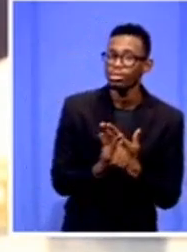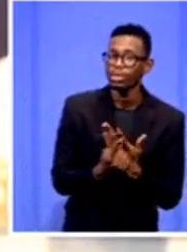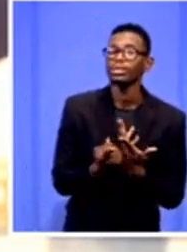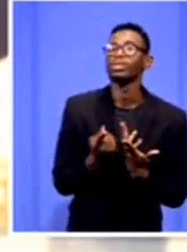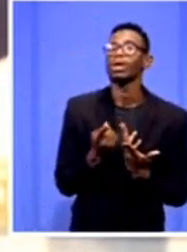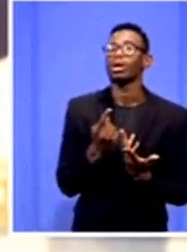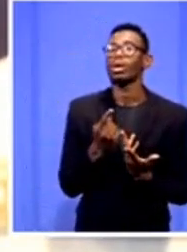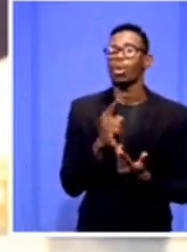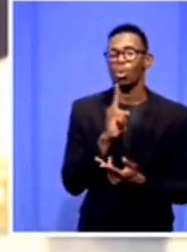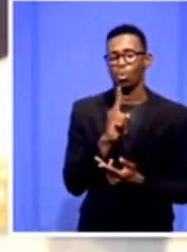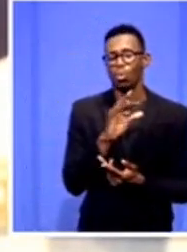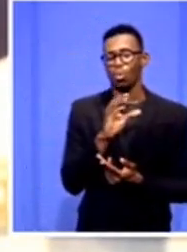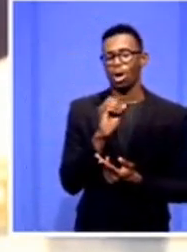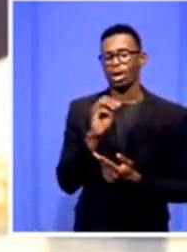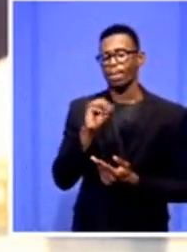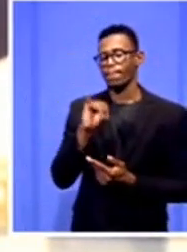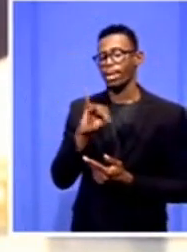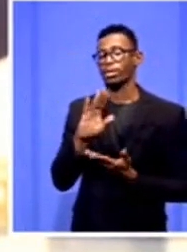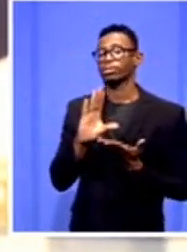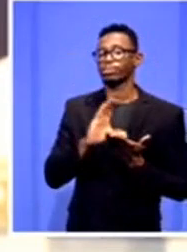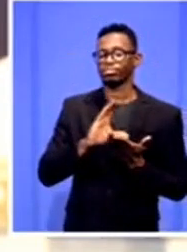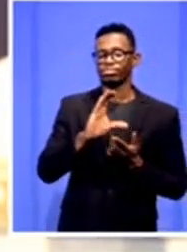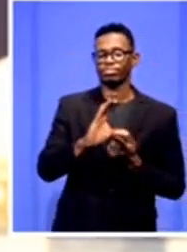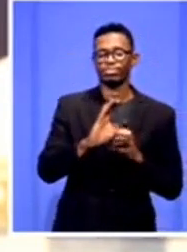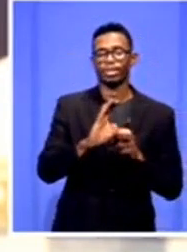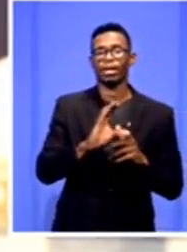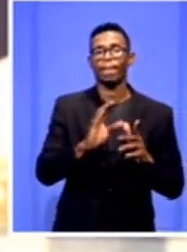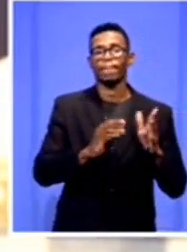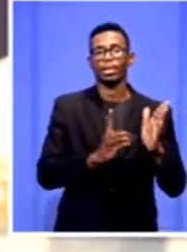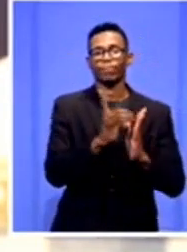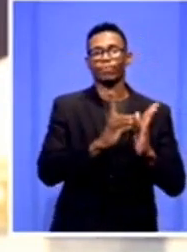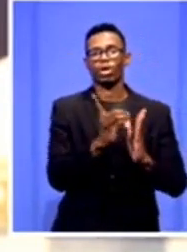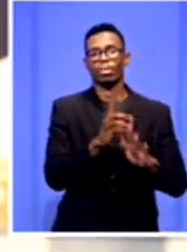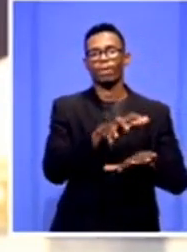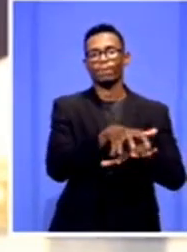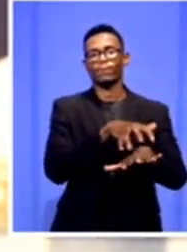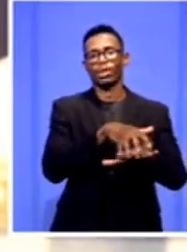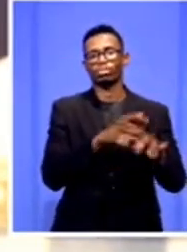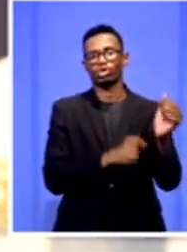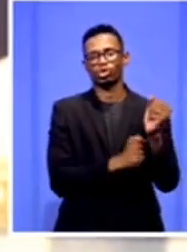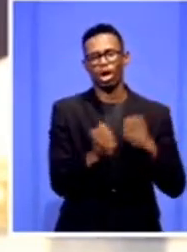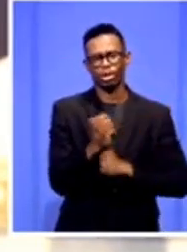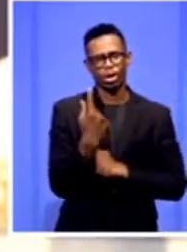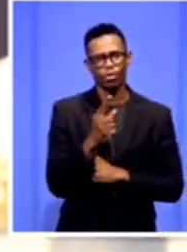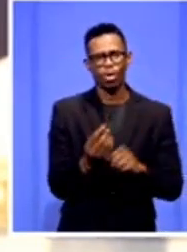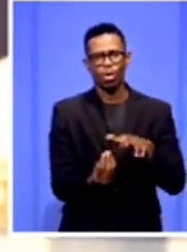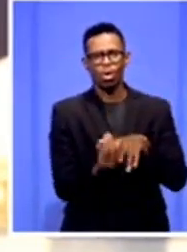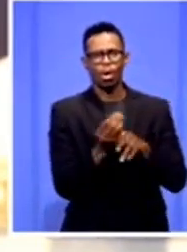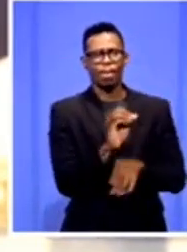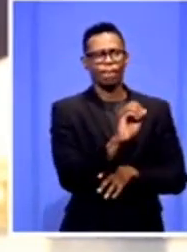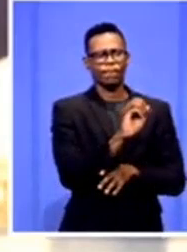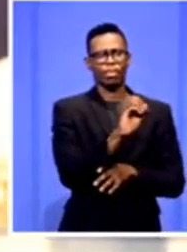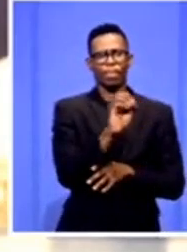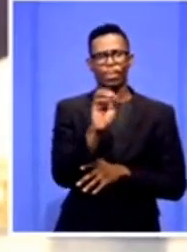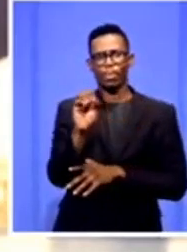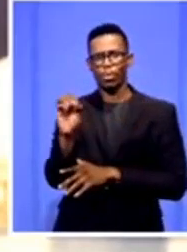that includes irrigation schemes, mechanization, farm buildings, and